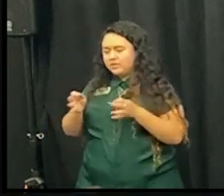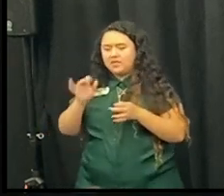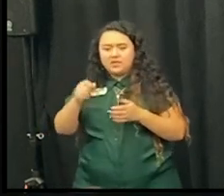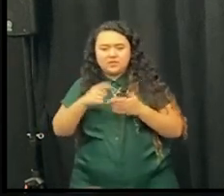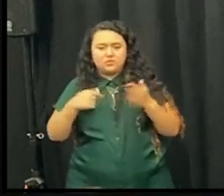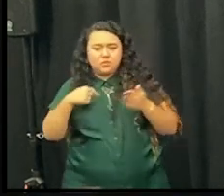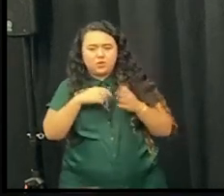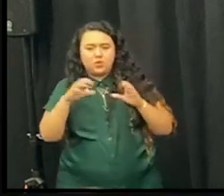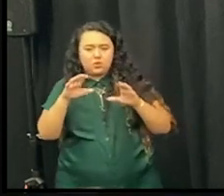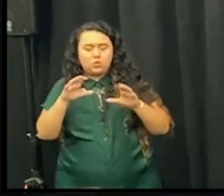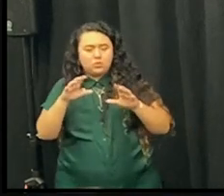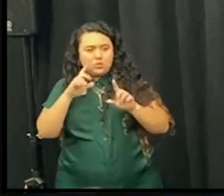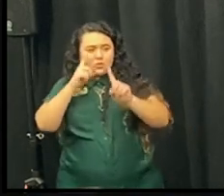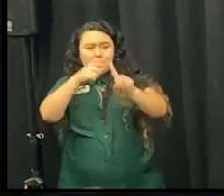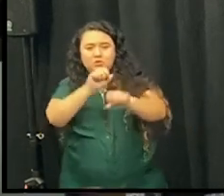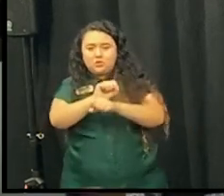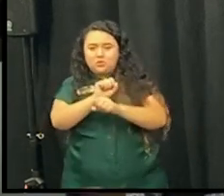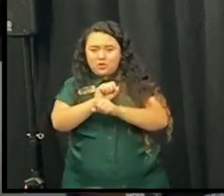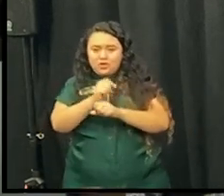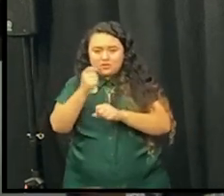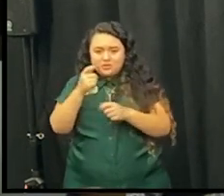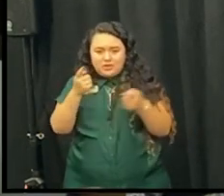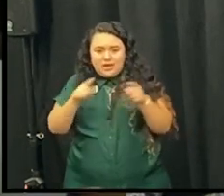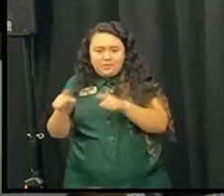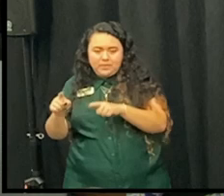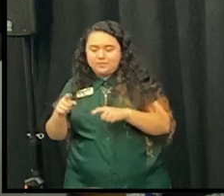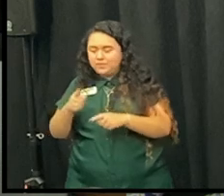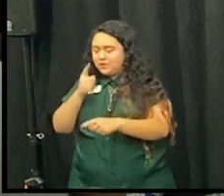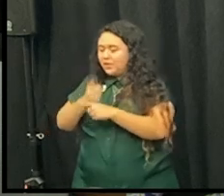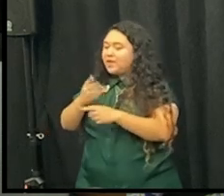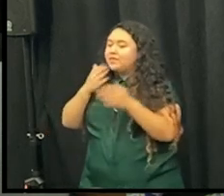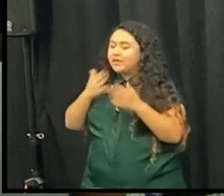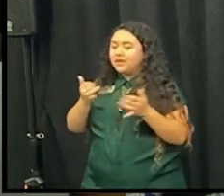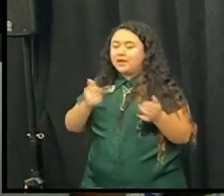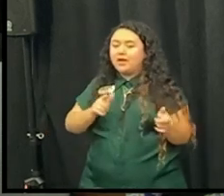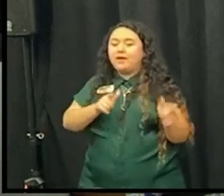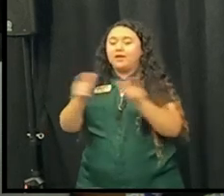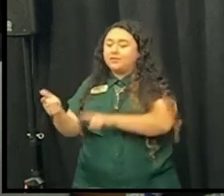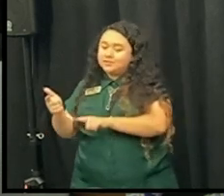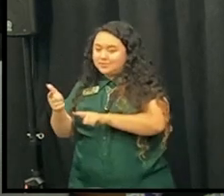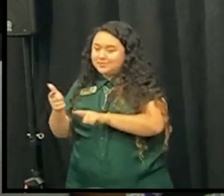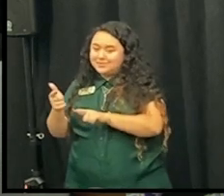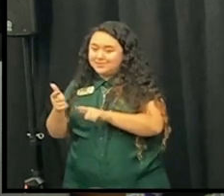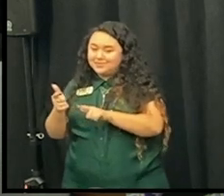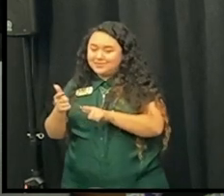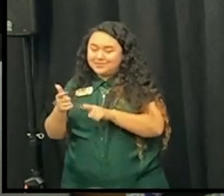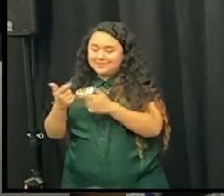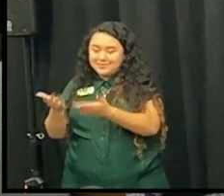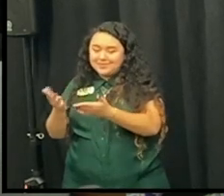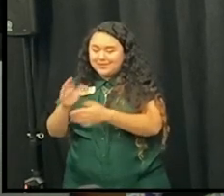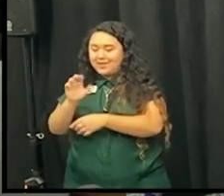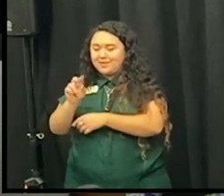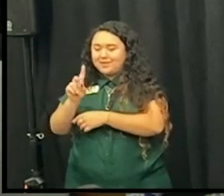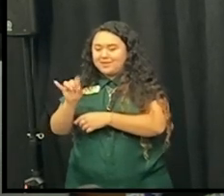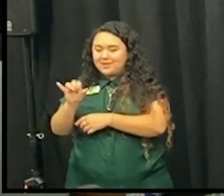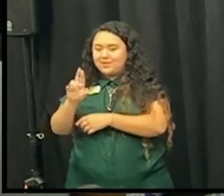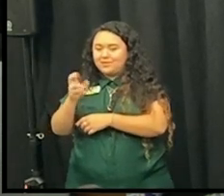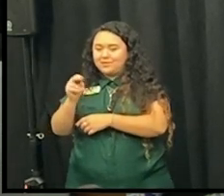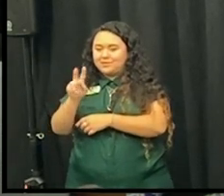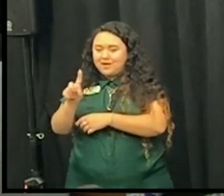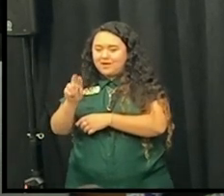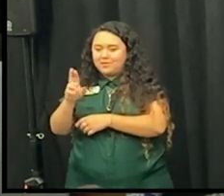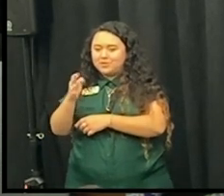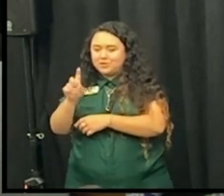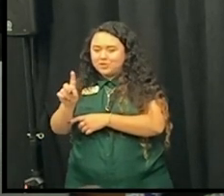working towards. That's absolutely right. Thank you. Which takes us to Cody Renard Richard.